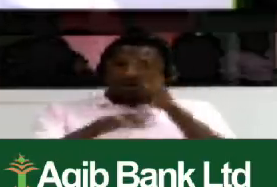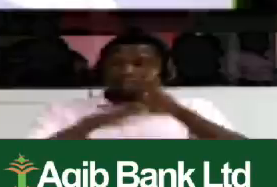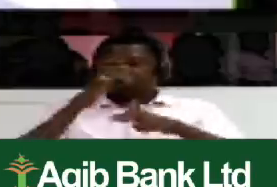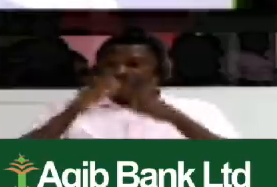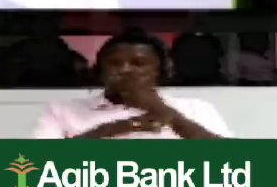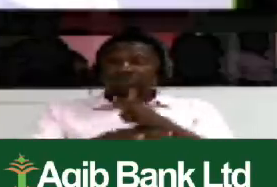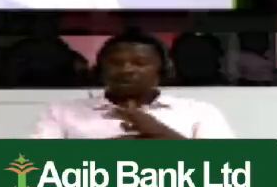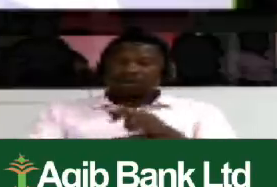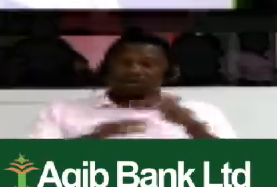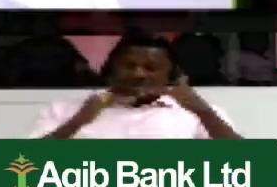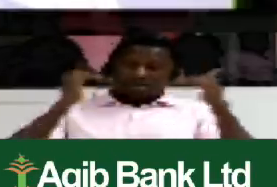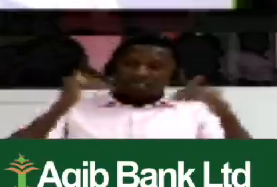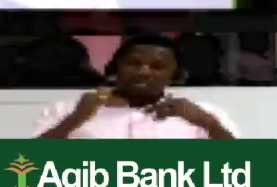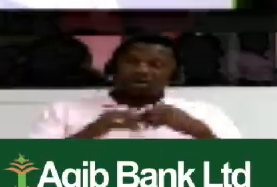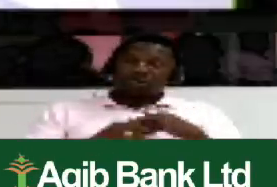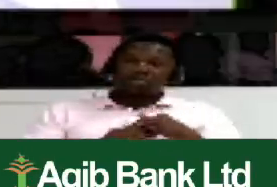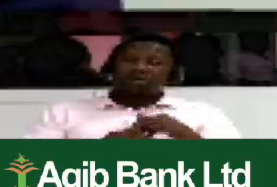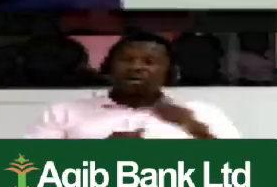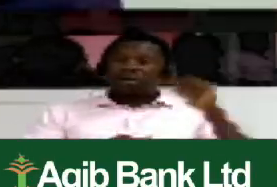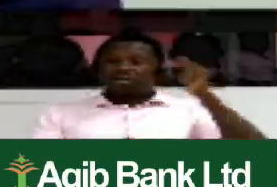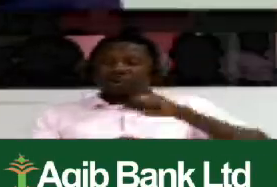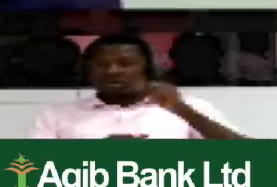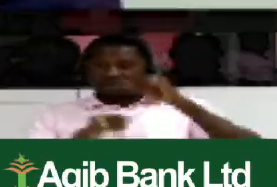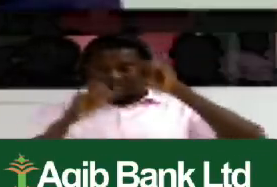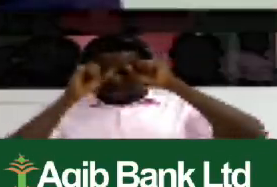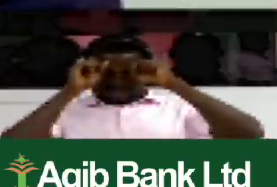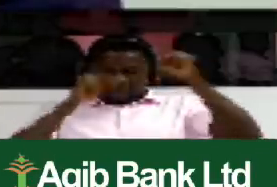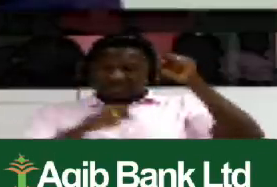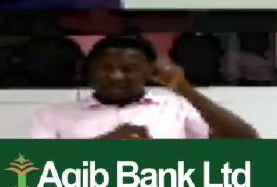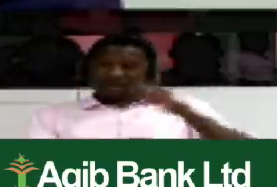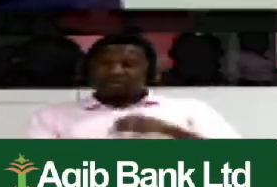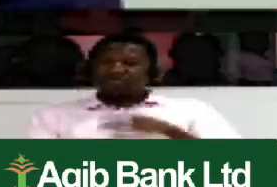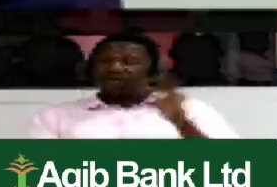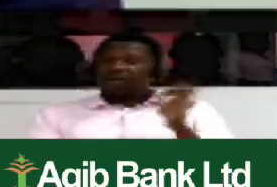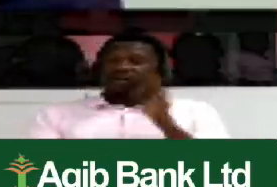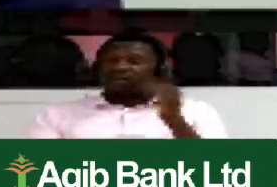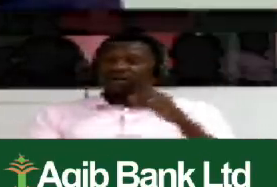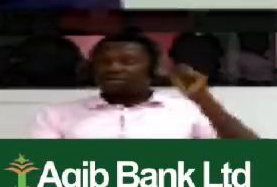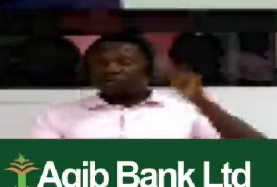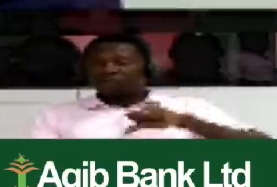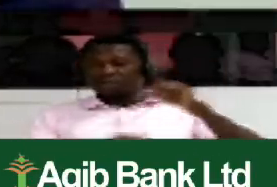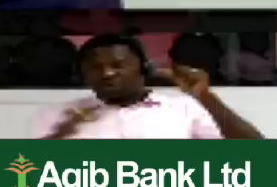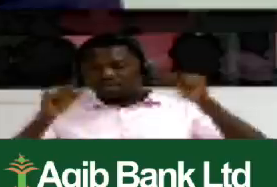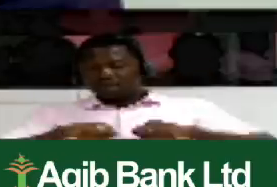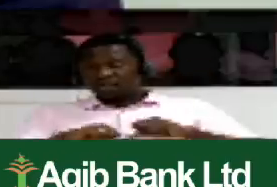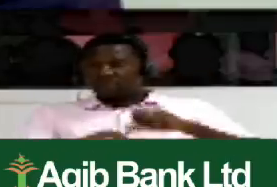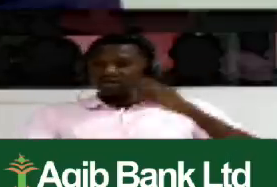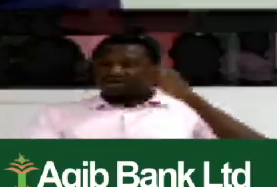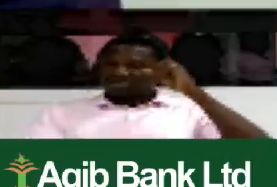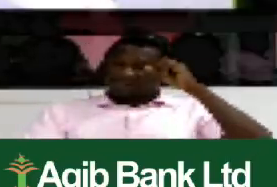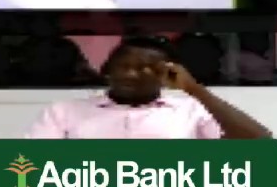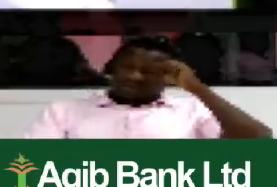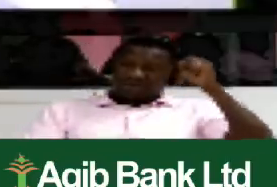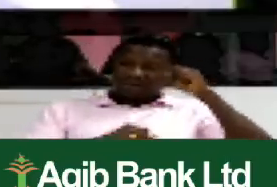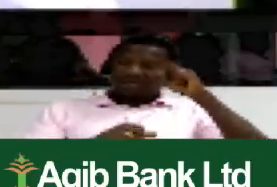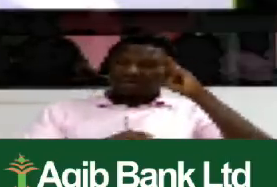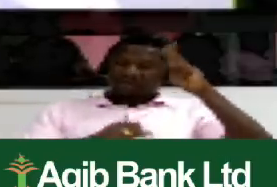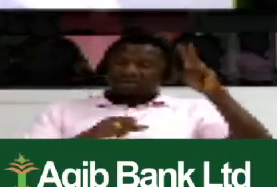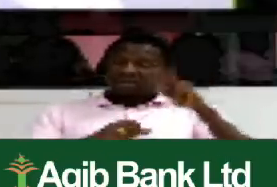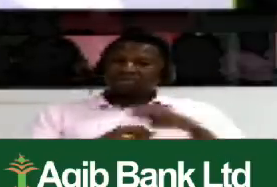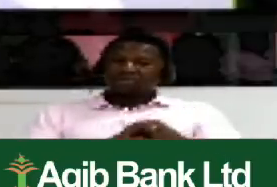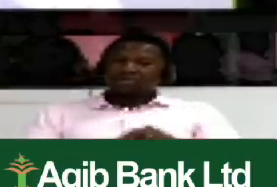about dictators, about very terrible dictators for that matter. Kamusu Banda is one